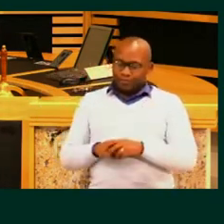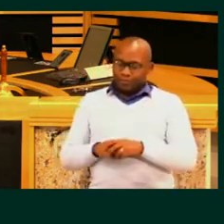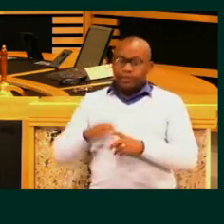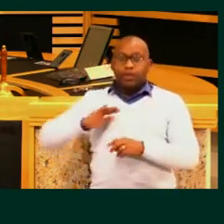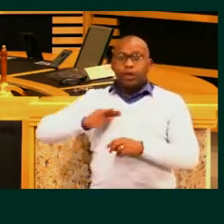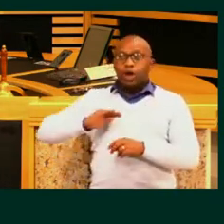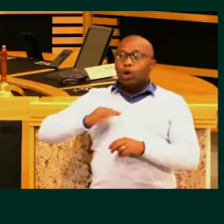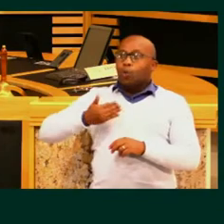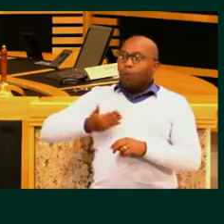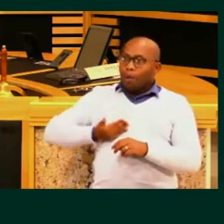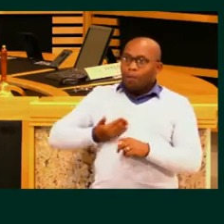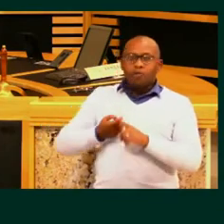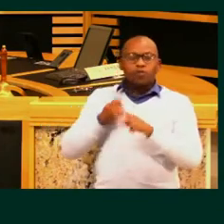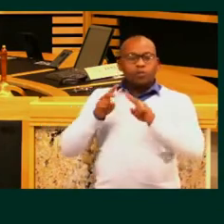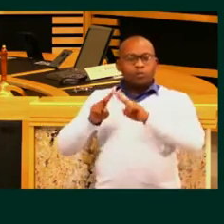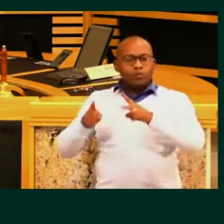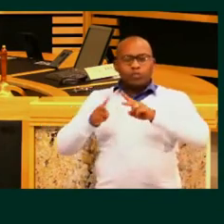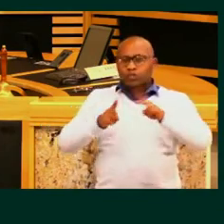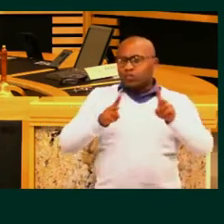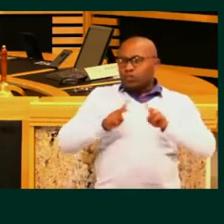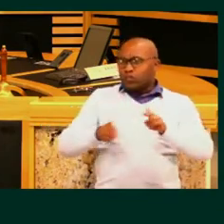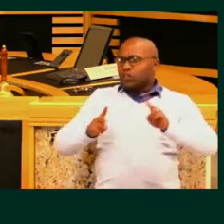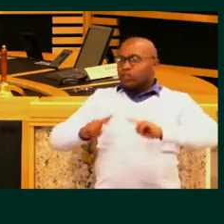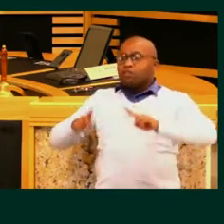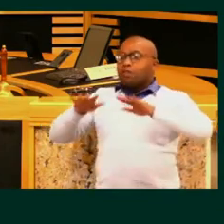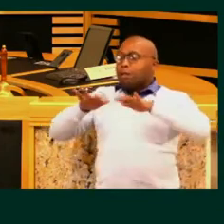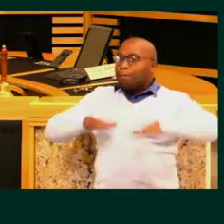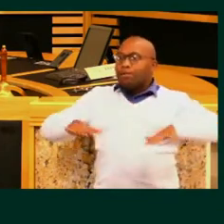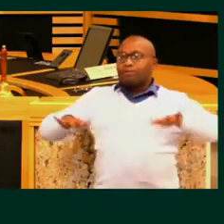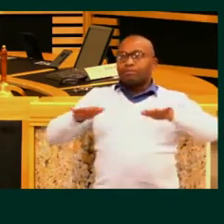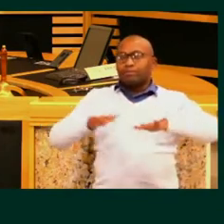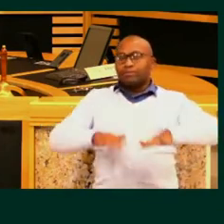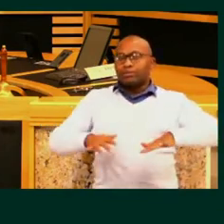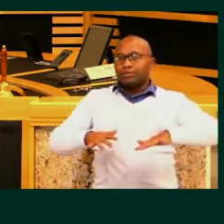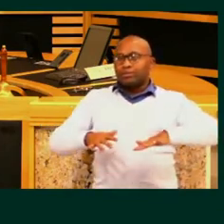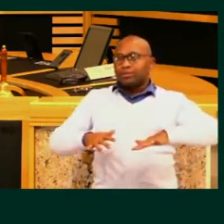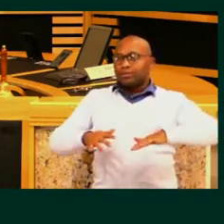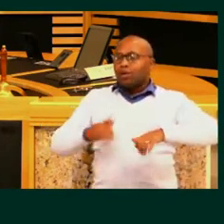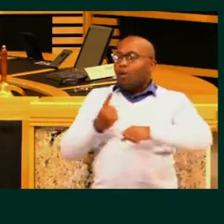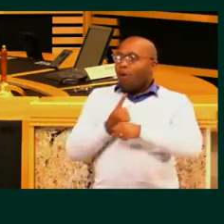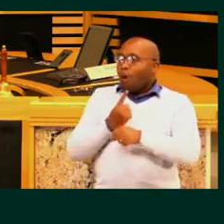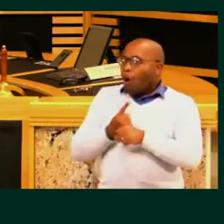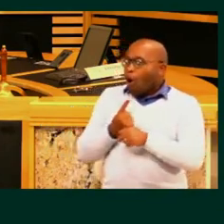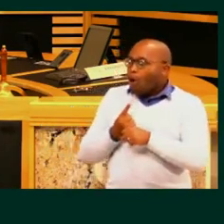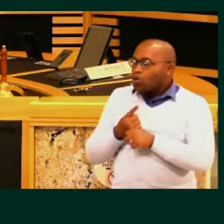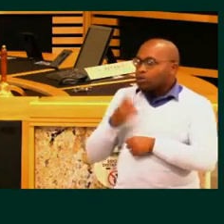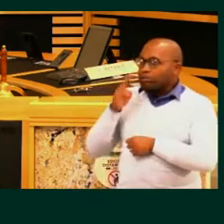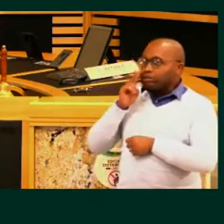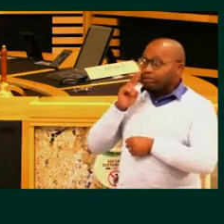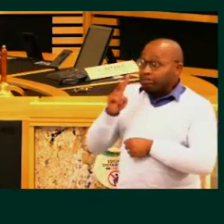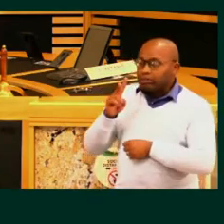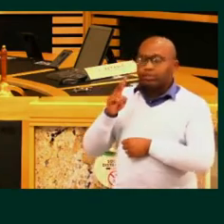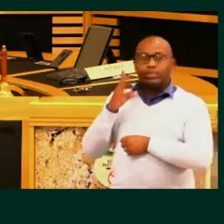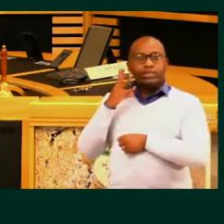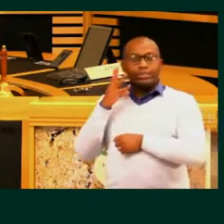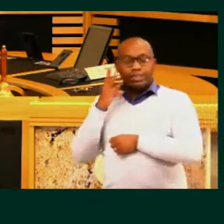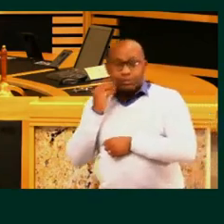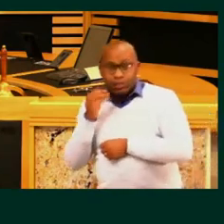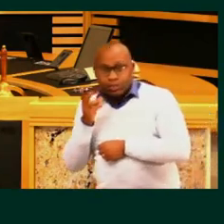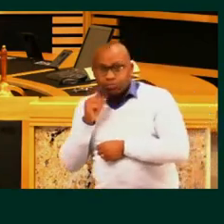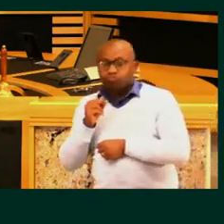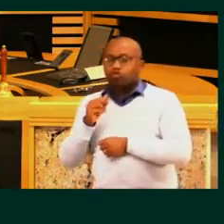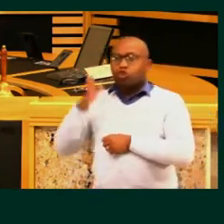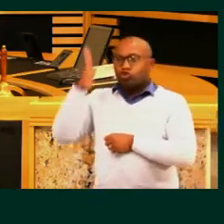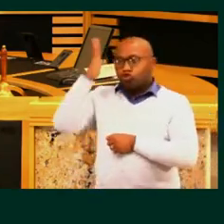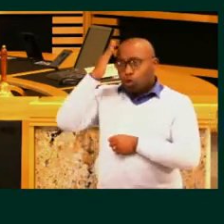subjected to many different forms of violence at the hands of men family members colleagues and complete